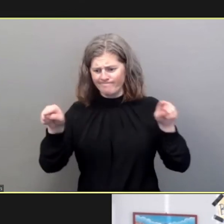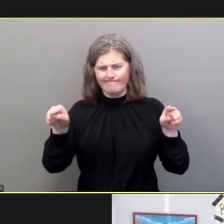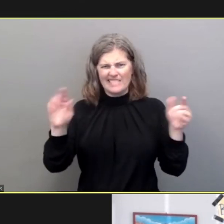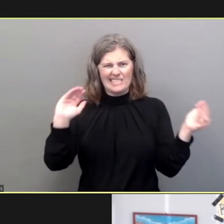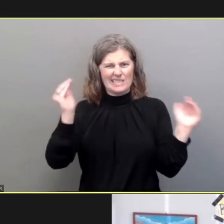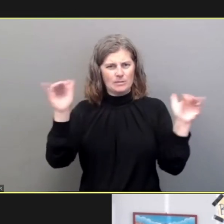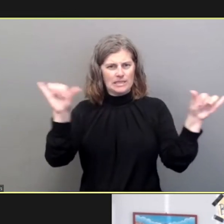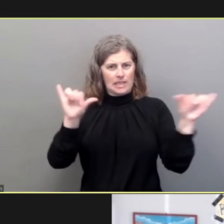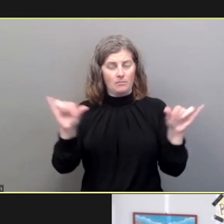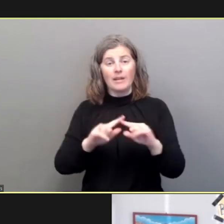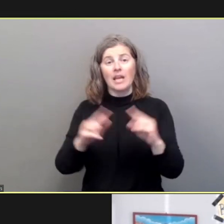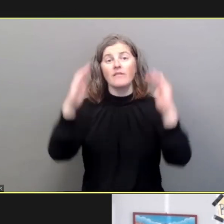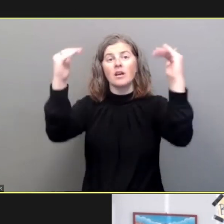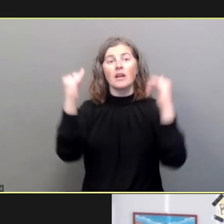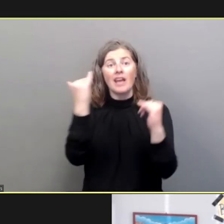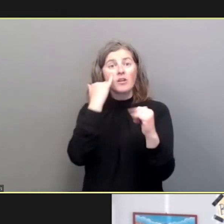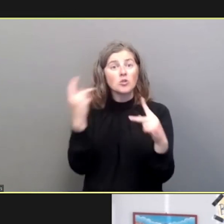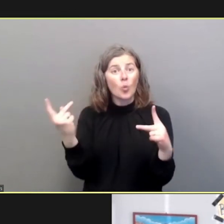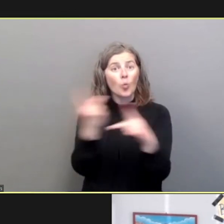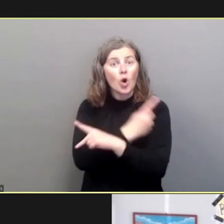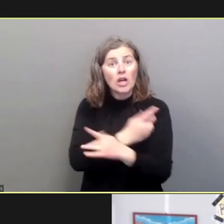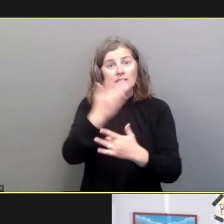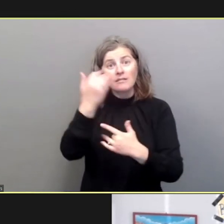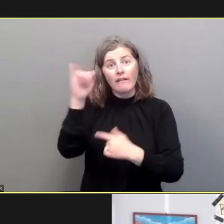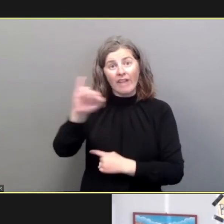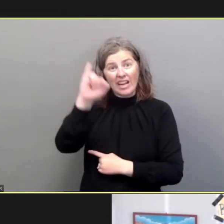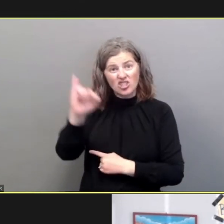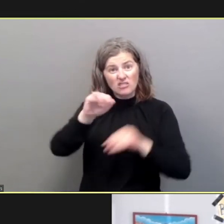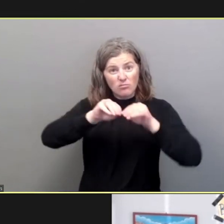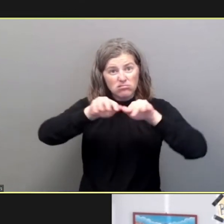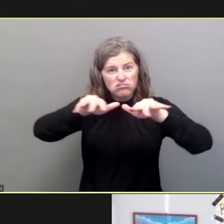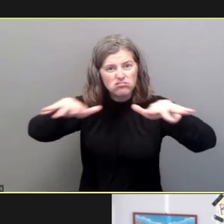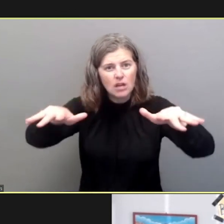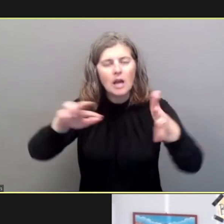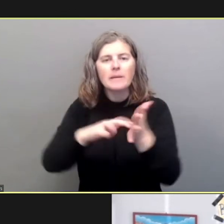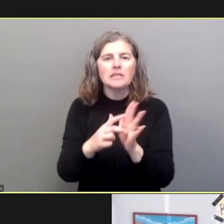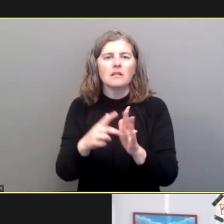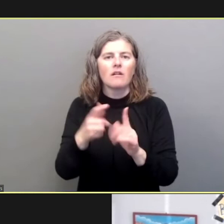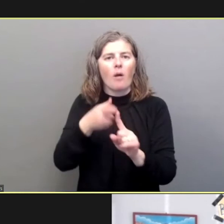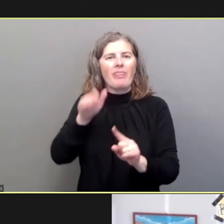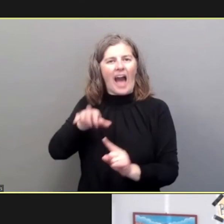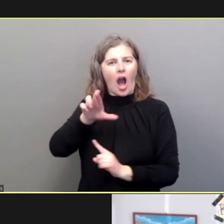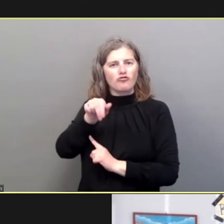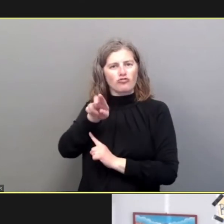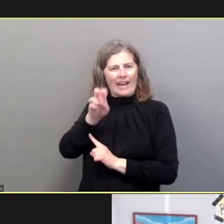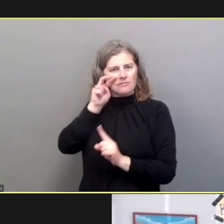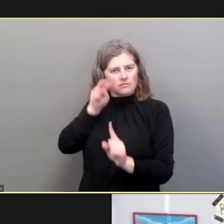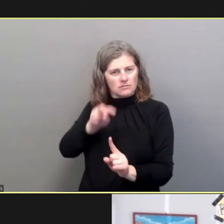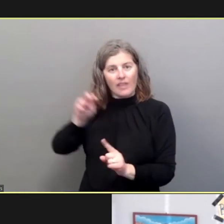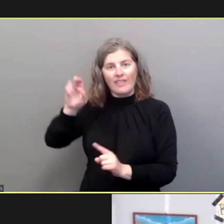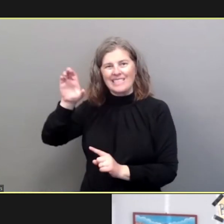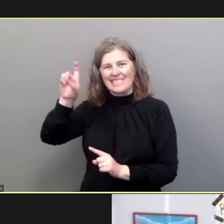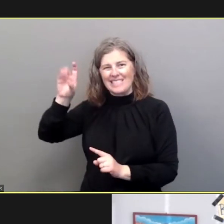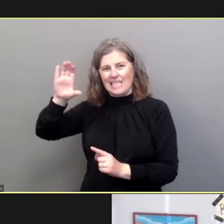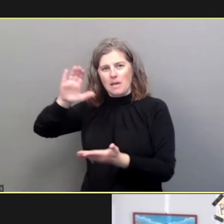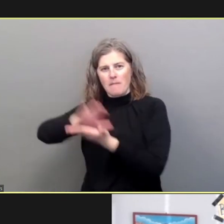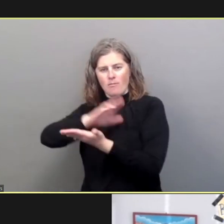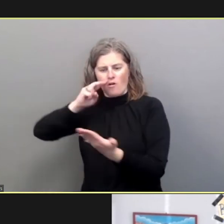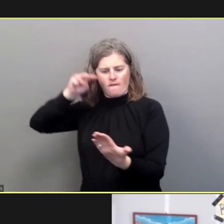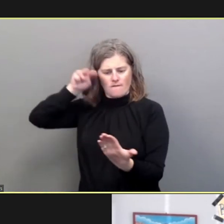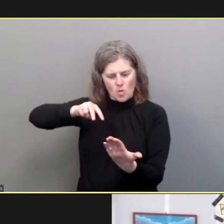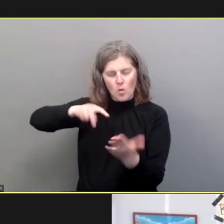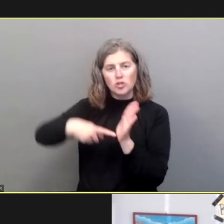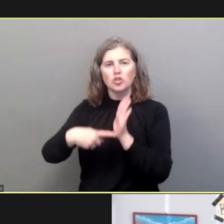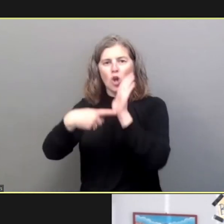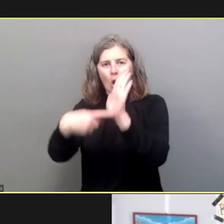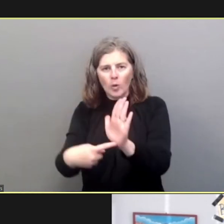infectious, then a lot more people get infected. So, but if, from a pure rate point of view, I think the CDC paper sort of showed,